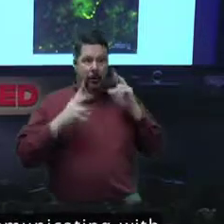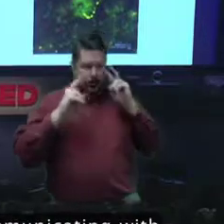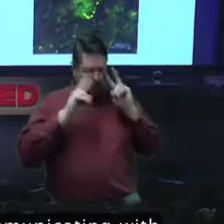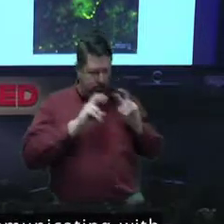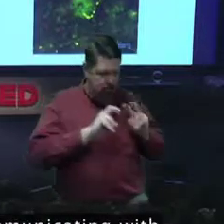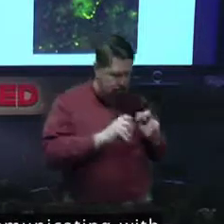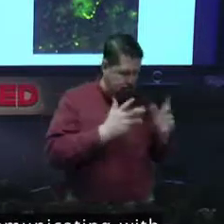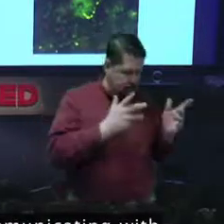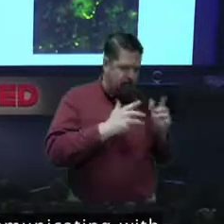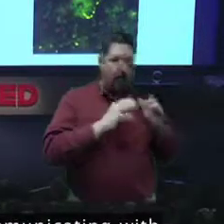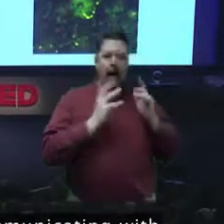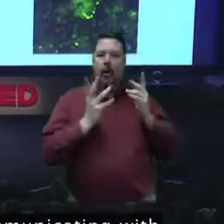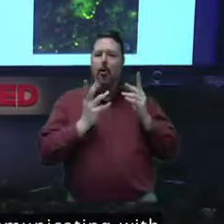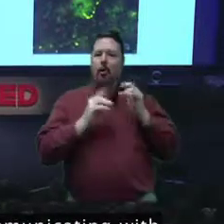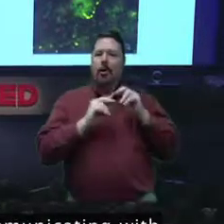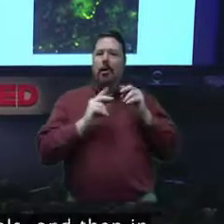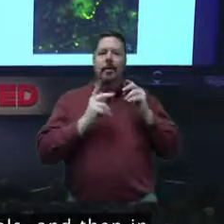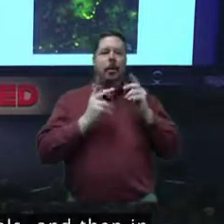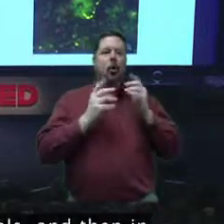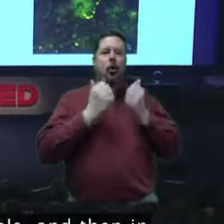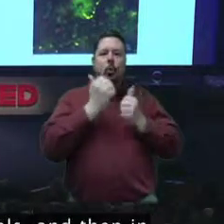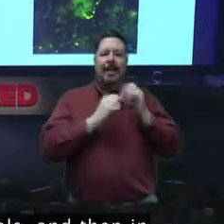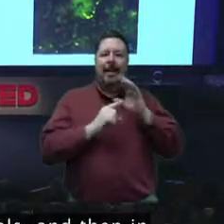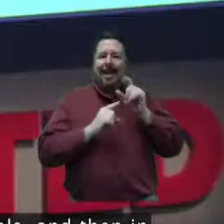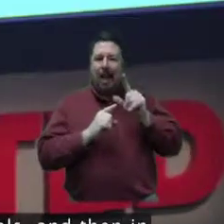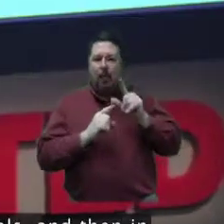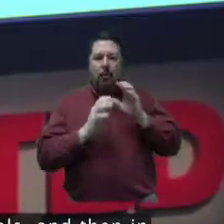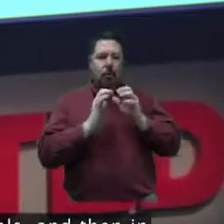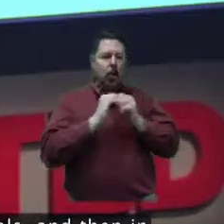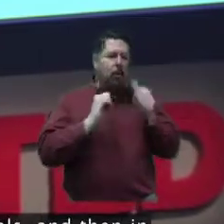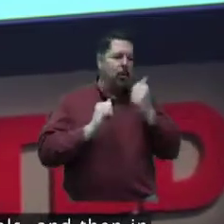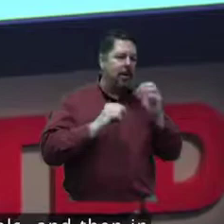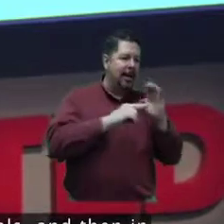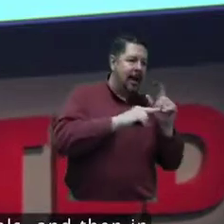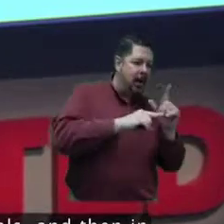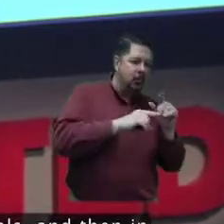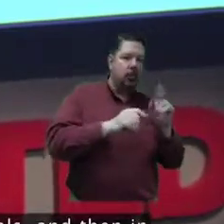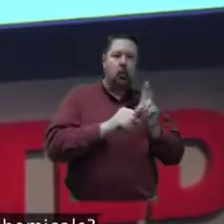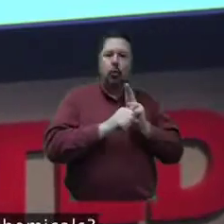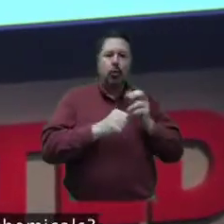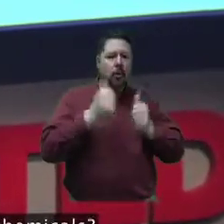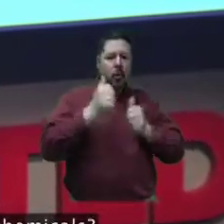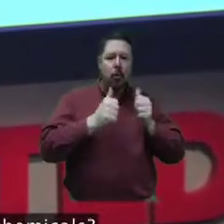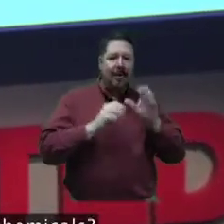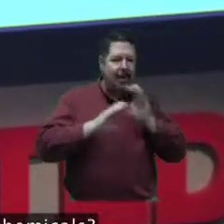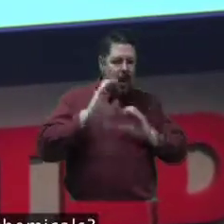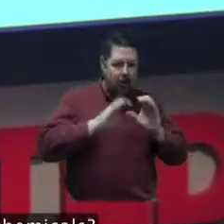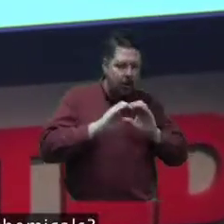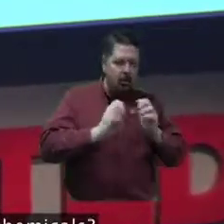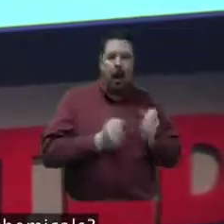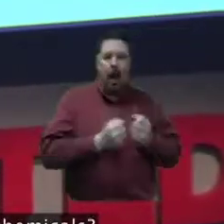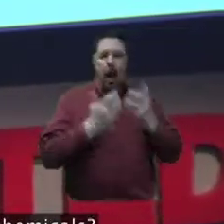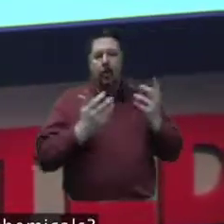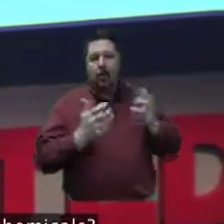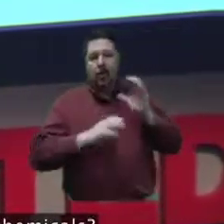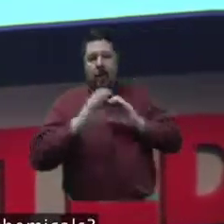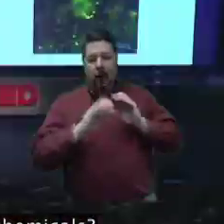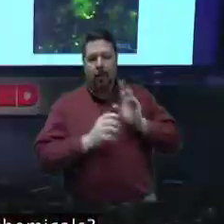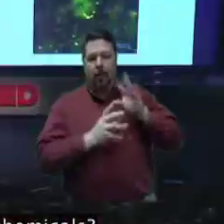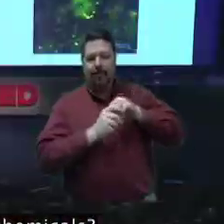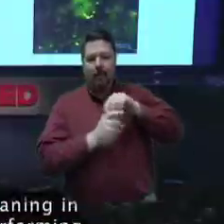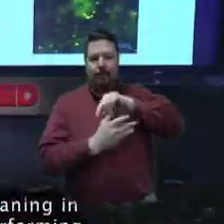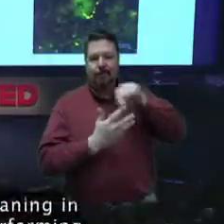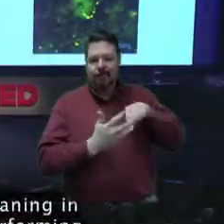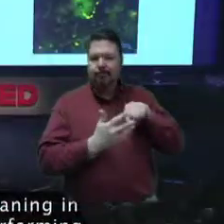the brain, which cells are communicating with which cells, with which chemicals, and then in what quantities of those